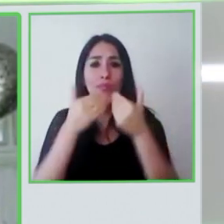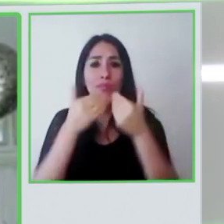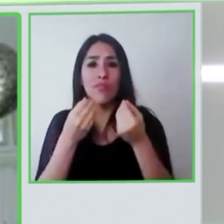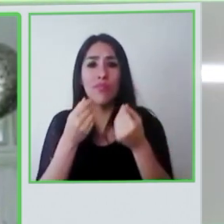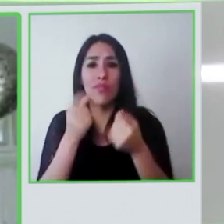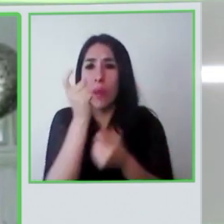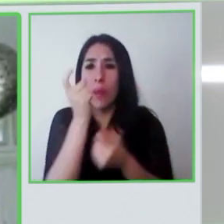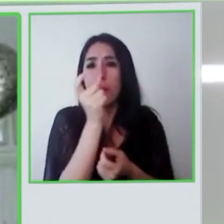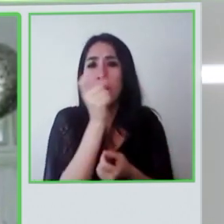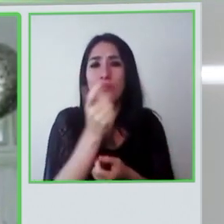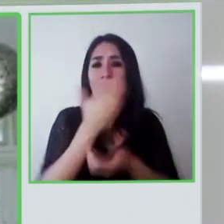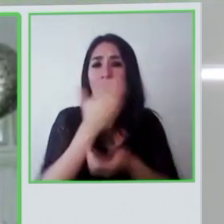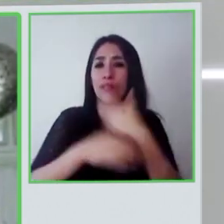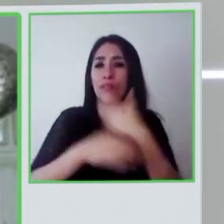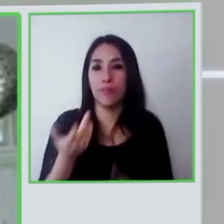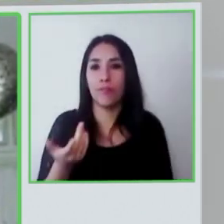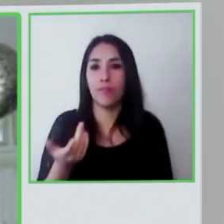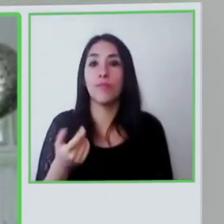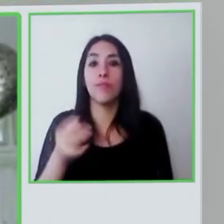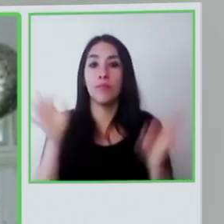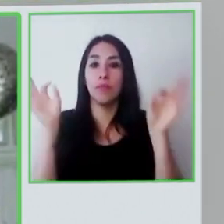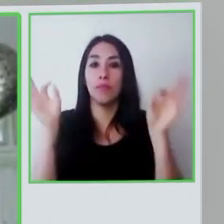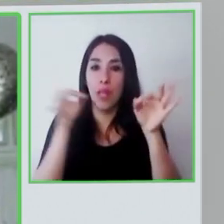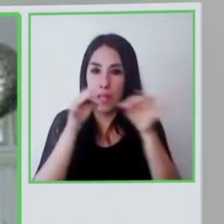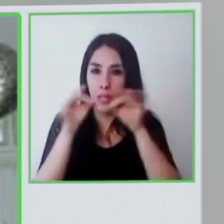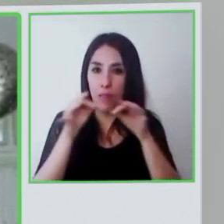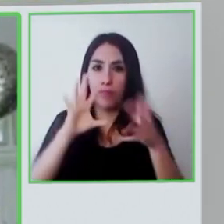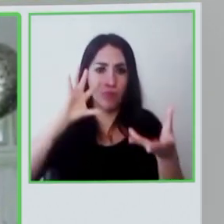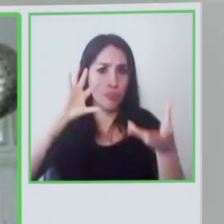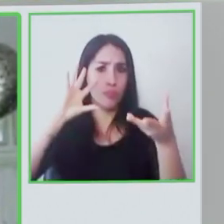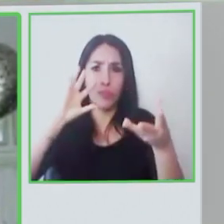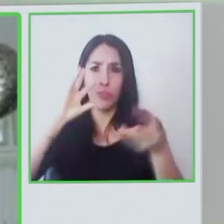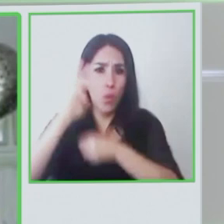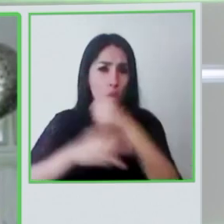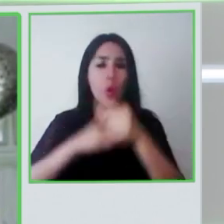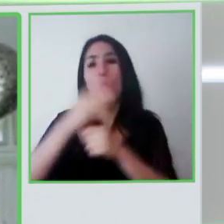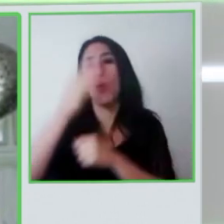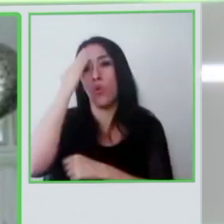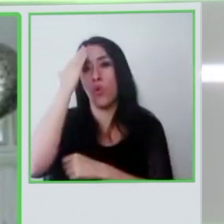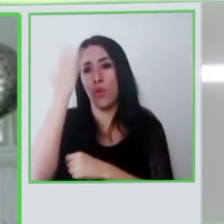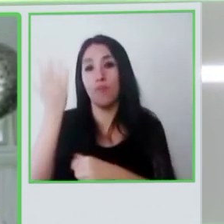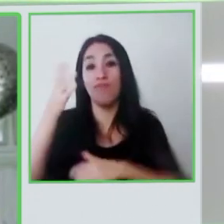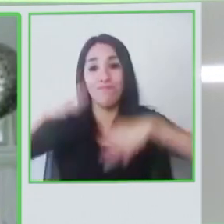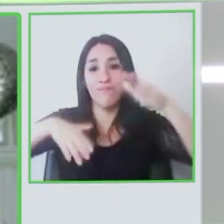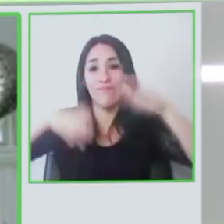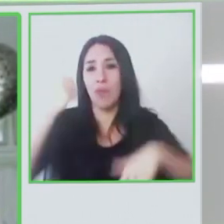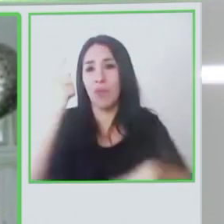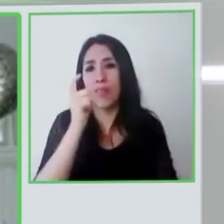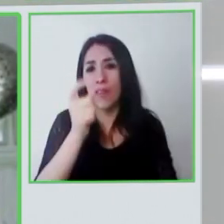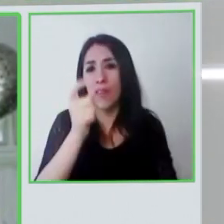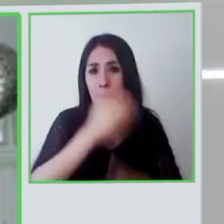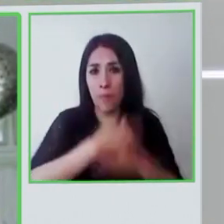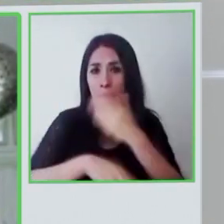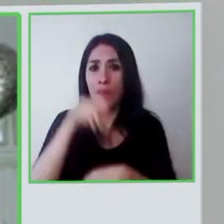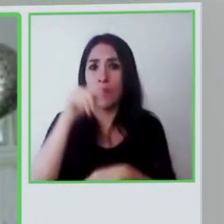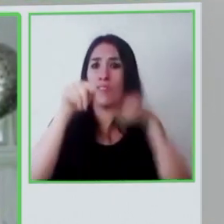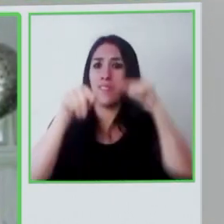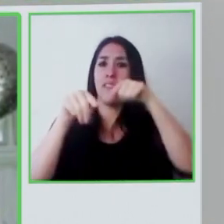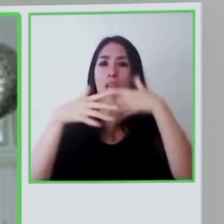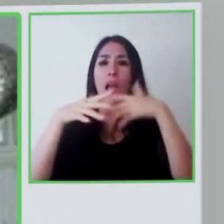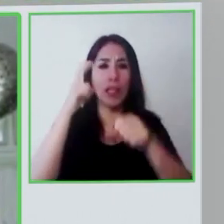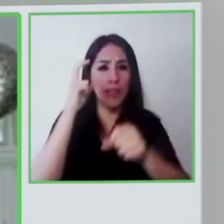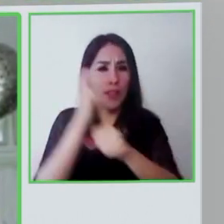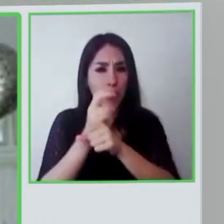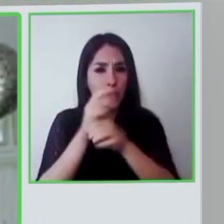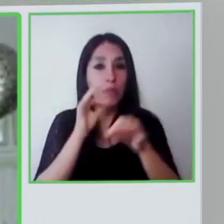definitions on disabilities in all over the world. We know that there are difficulties with that, but there is a true and universal